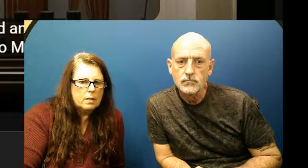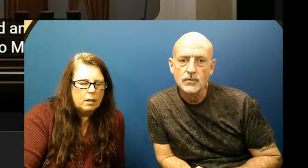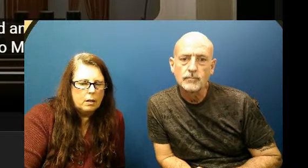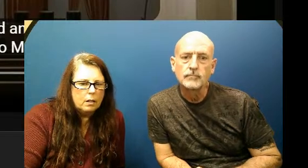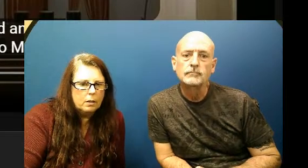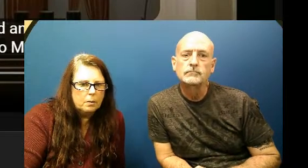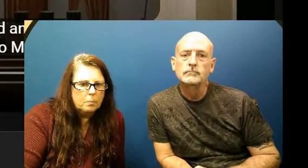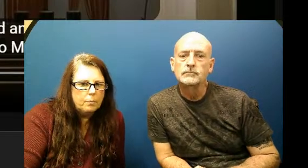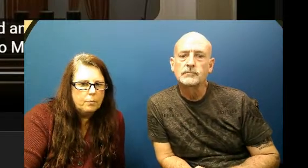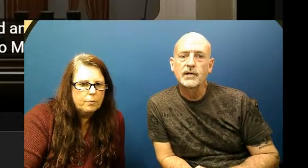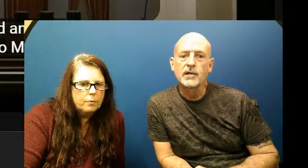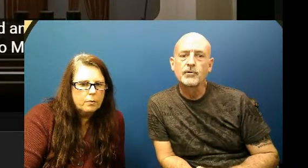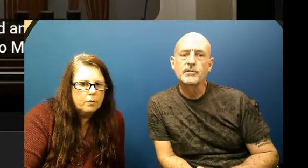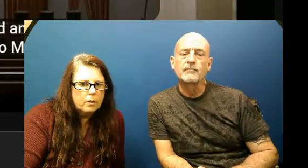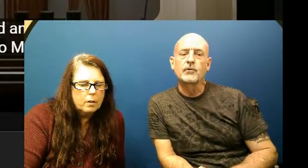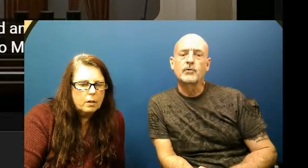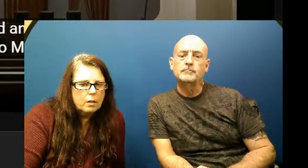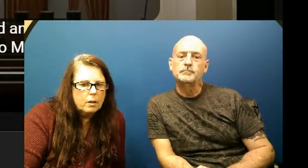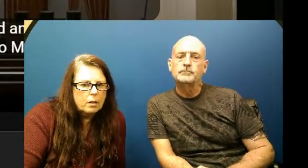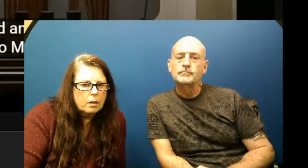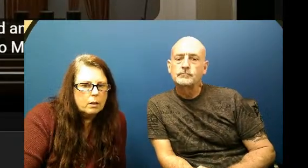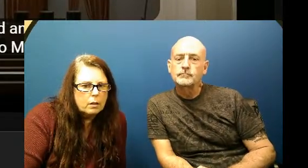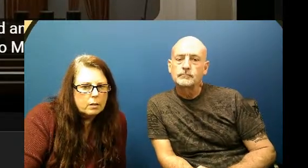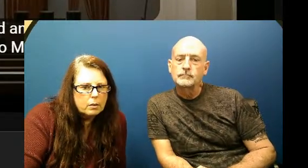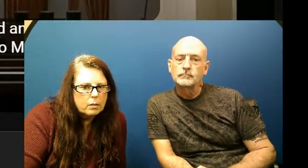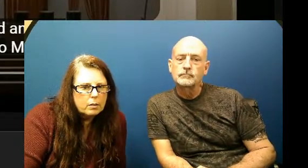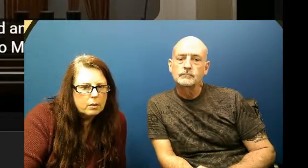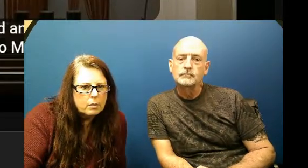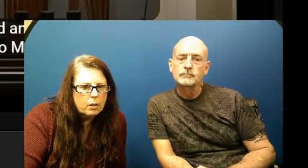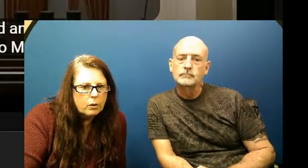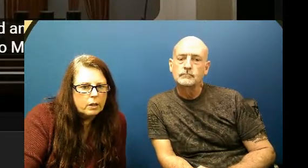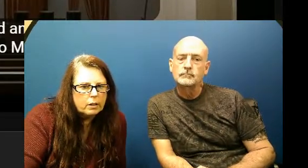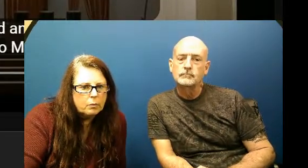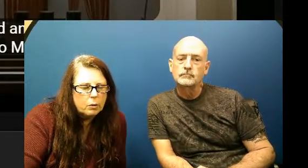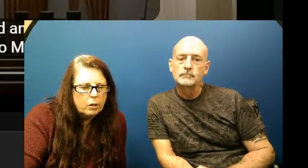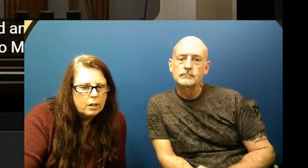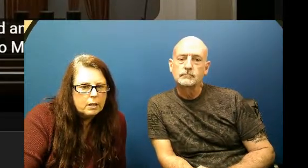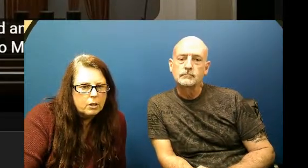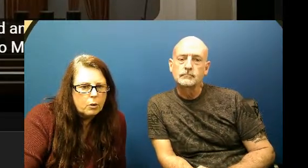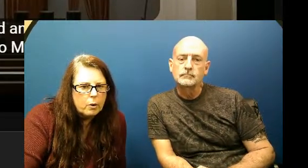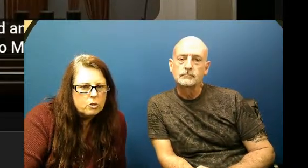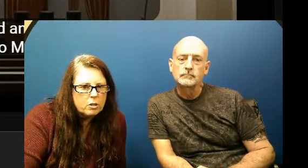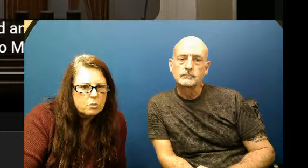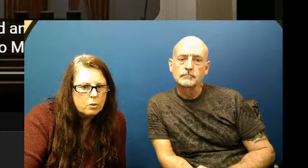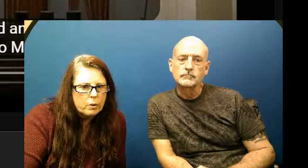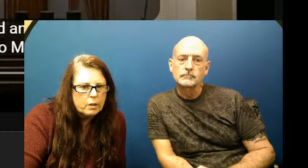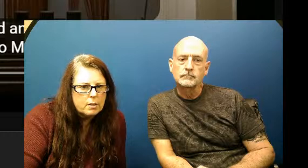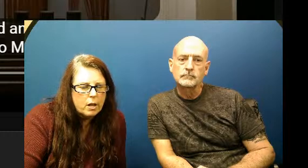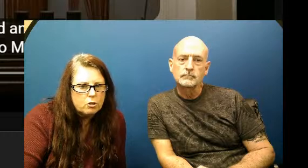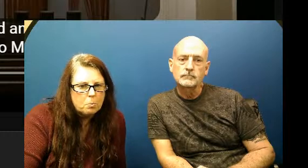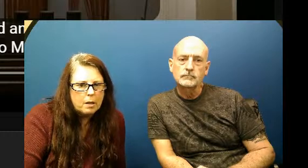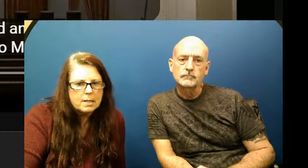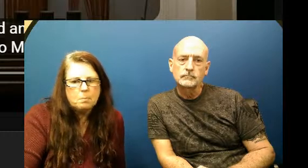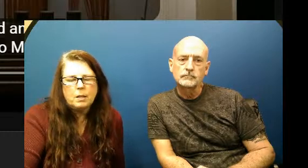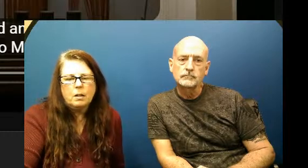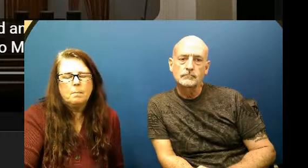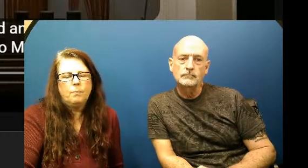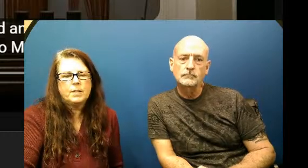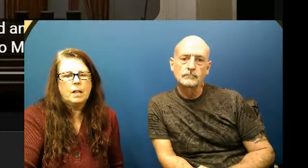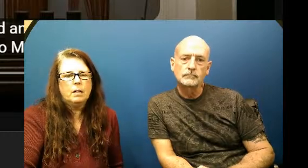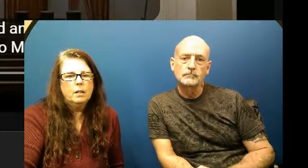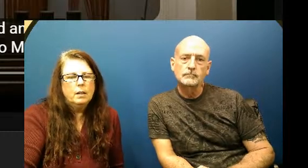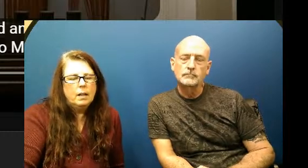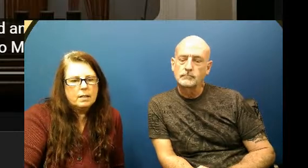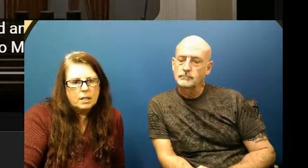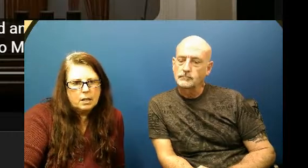So he said, I can't read that very well. Hold on, we're looking at the questions real quick because Launch brought something up